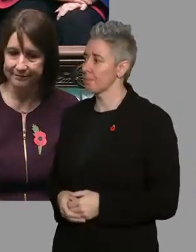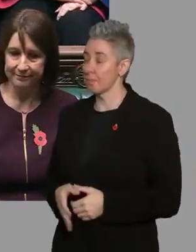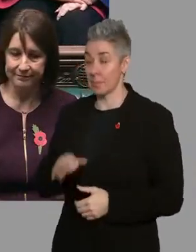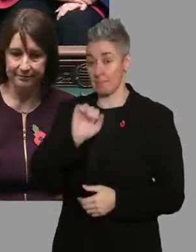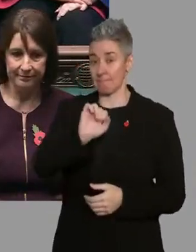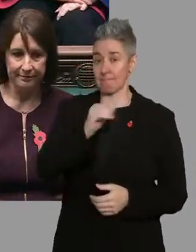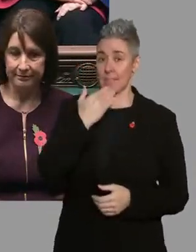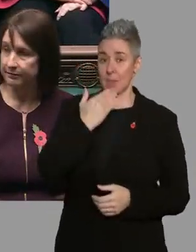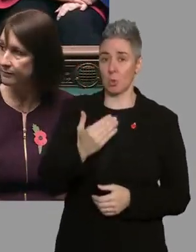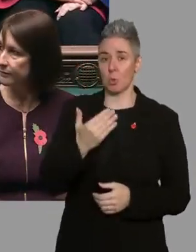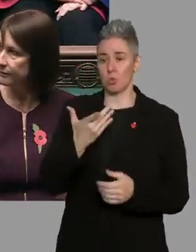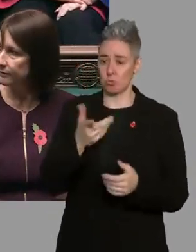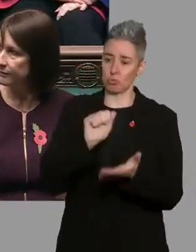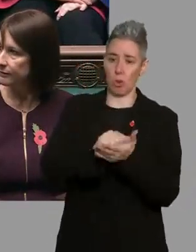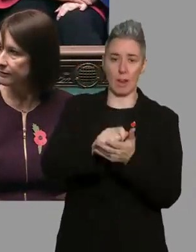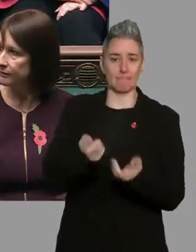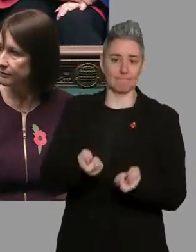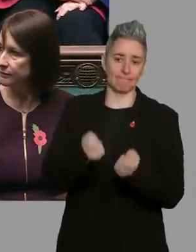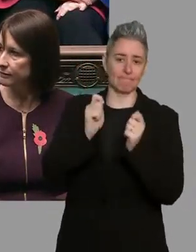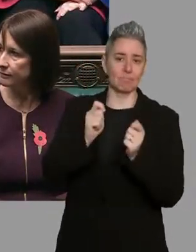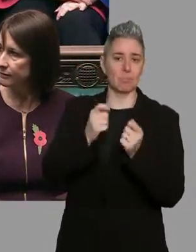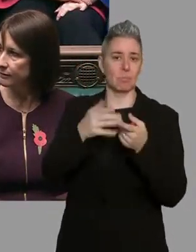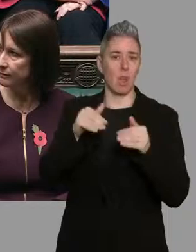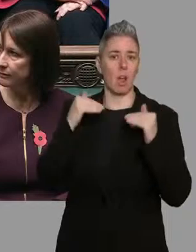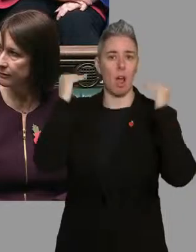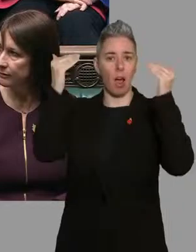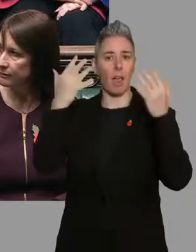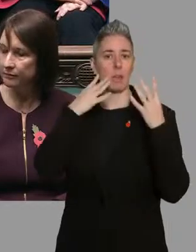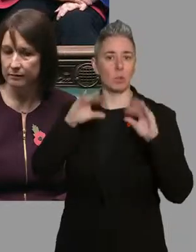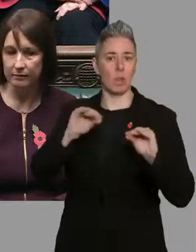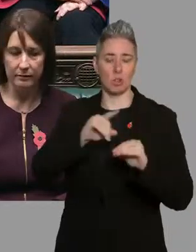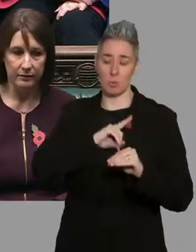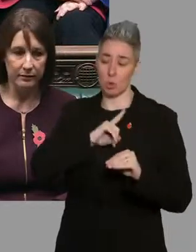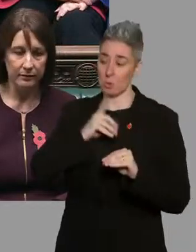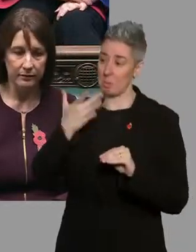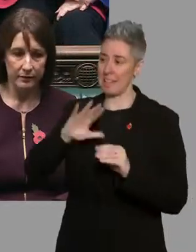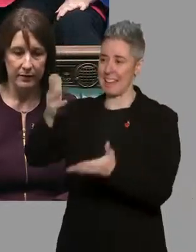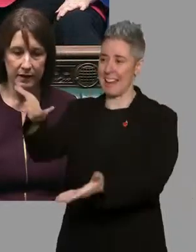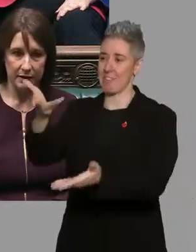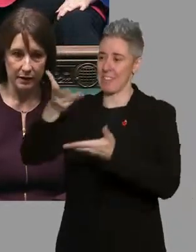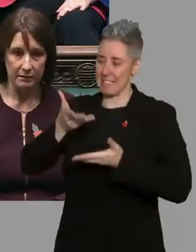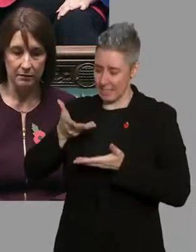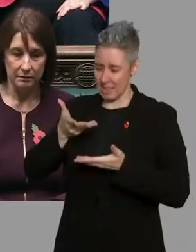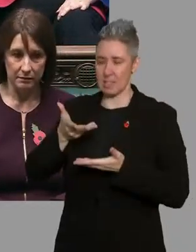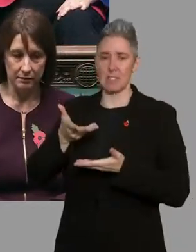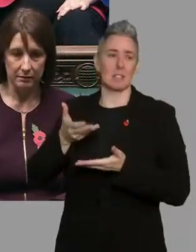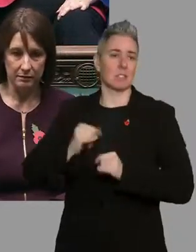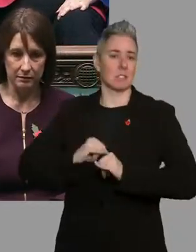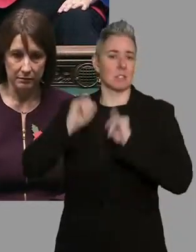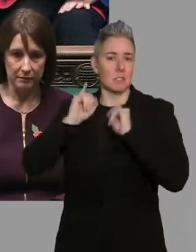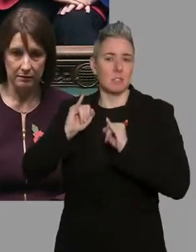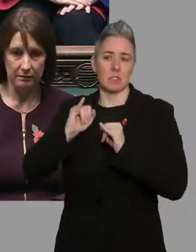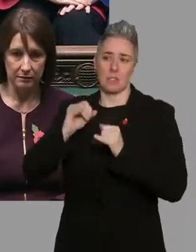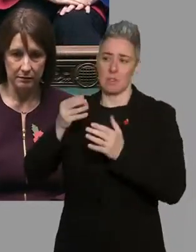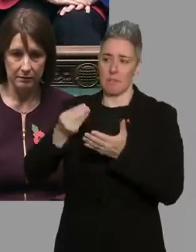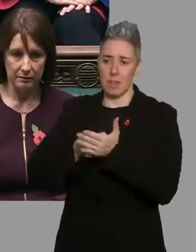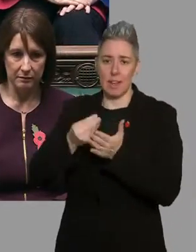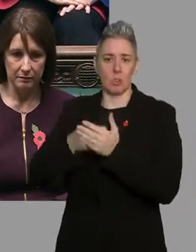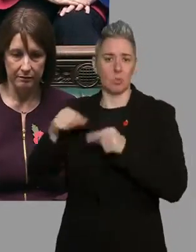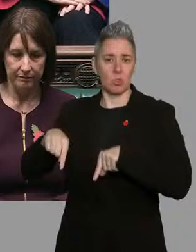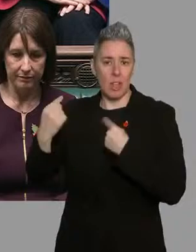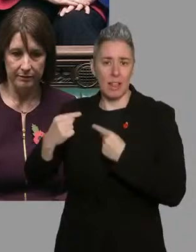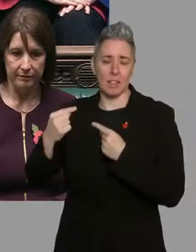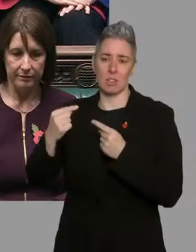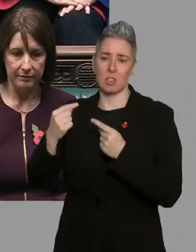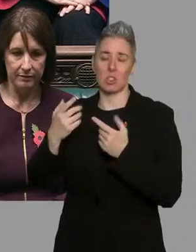we inherited a sector facing severe financial challenges. Universities have suffered